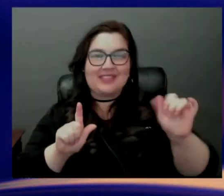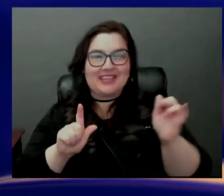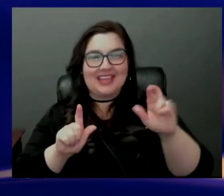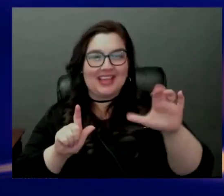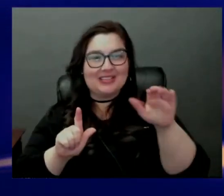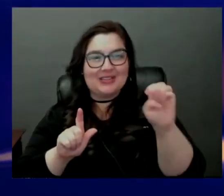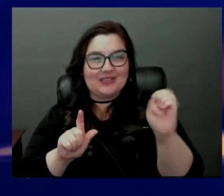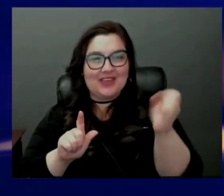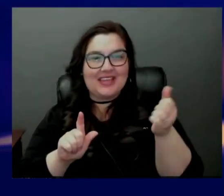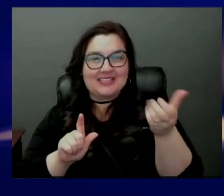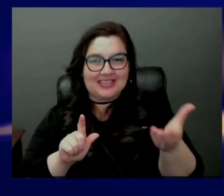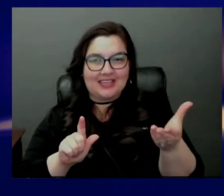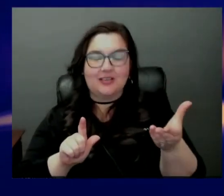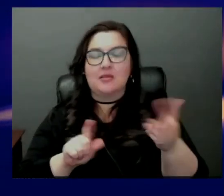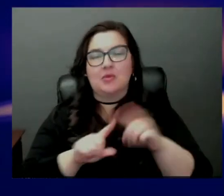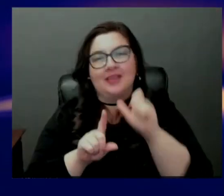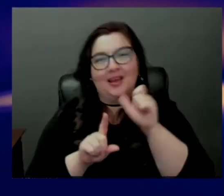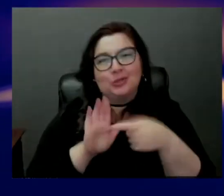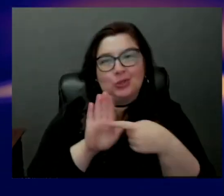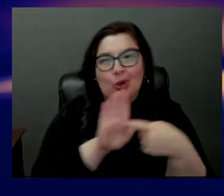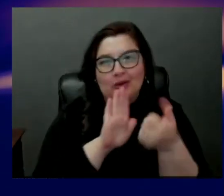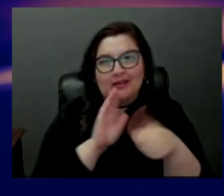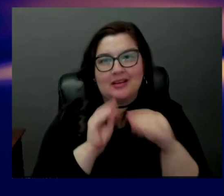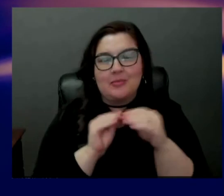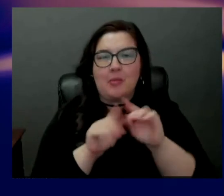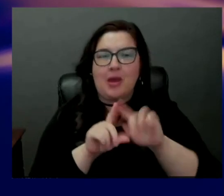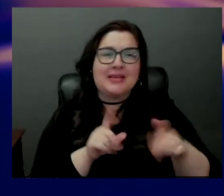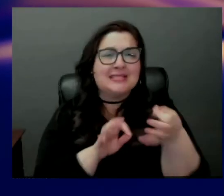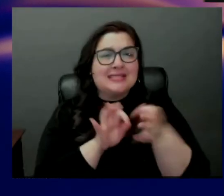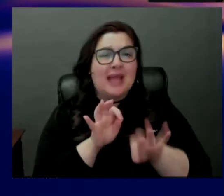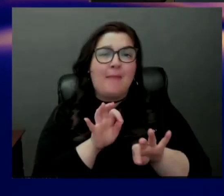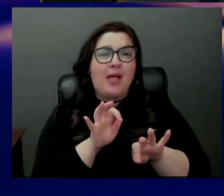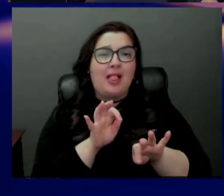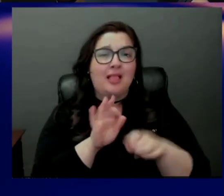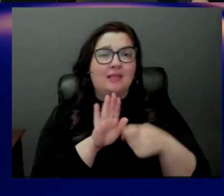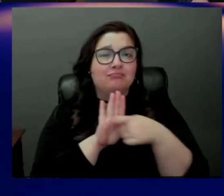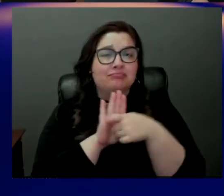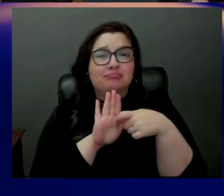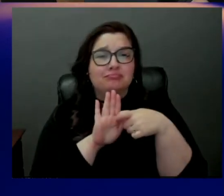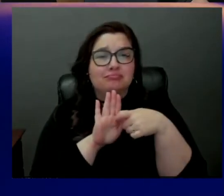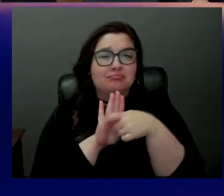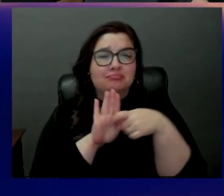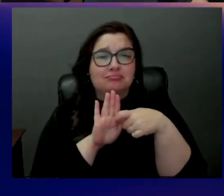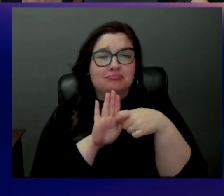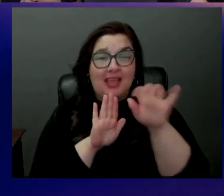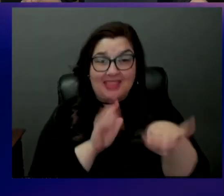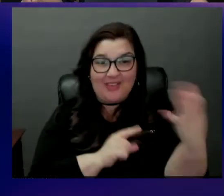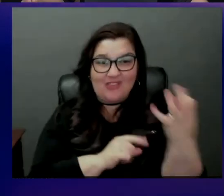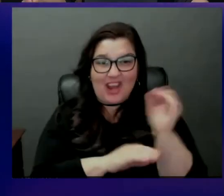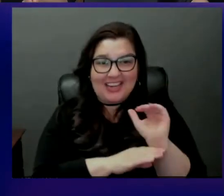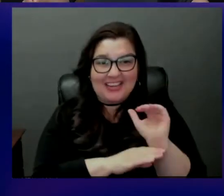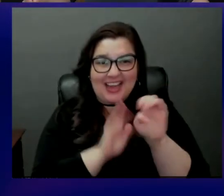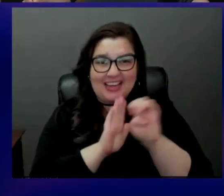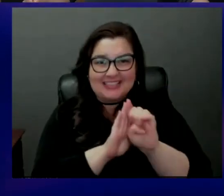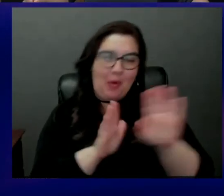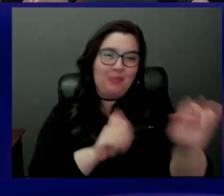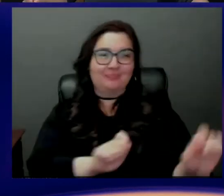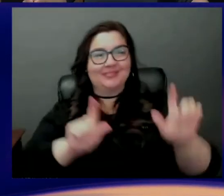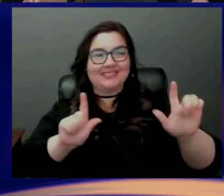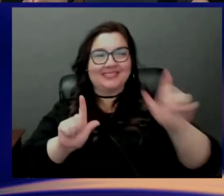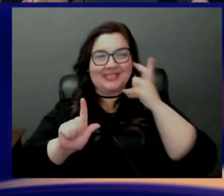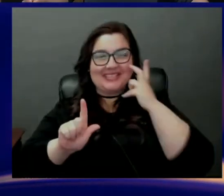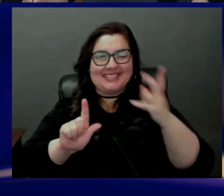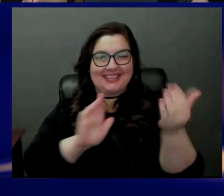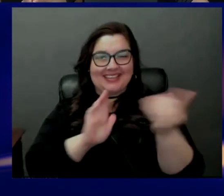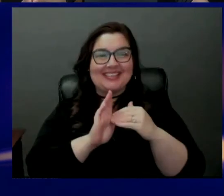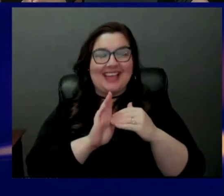but we have a pretty simple interface with a really simple toggle to turn on and off. So that Friday night example that I gave, yeah, there we go, it's back. That Friday night example I gave,